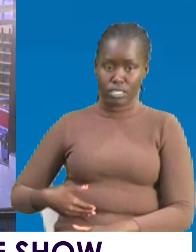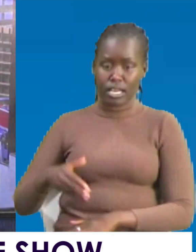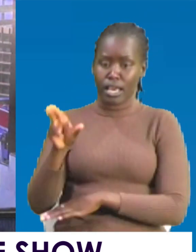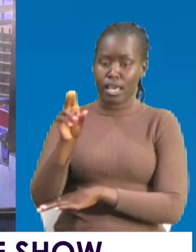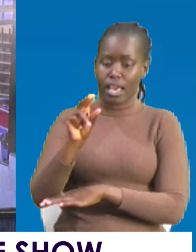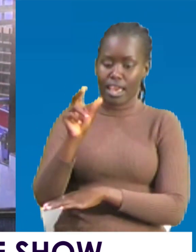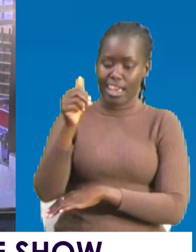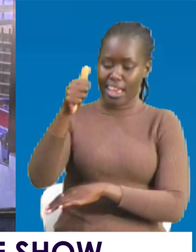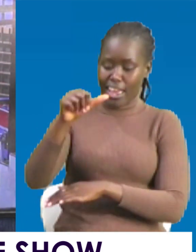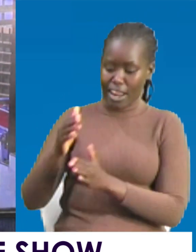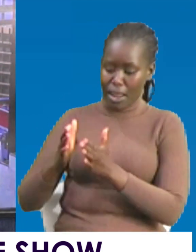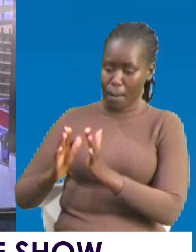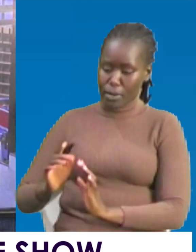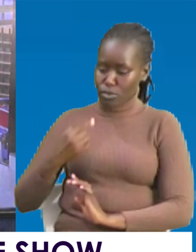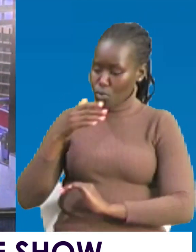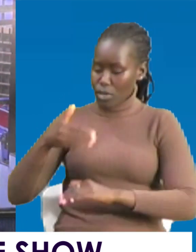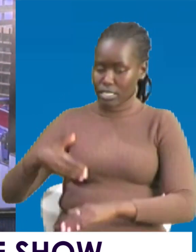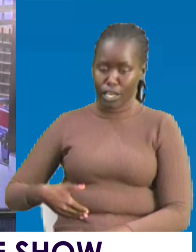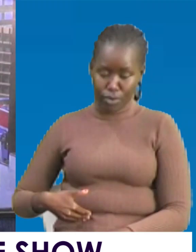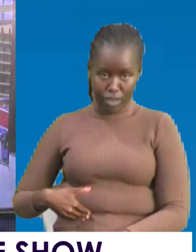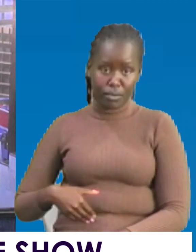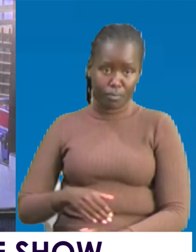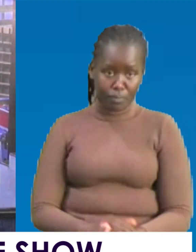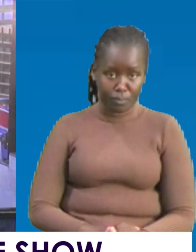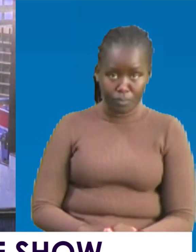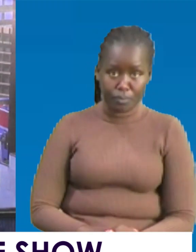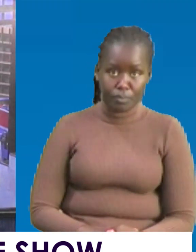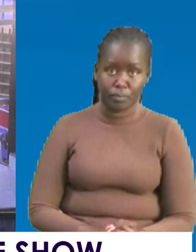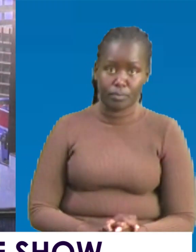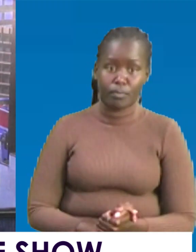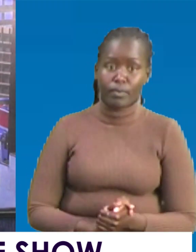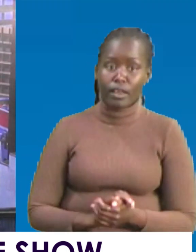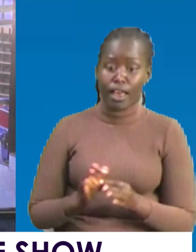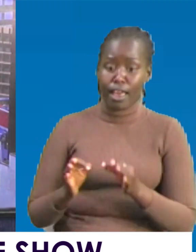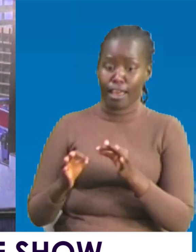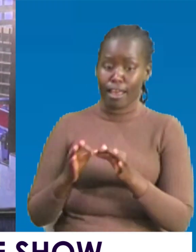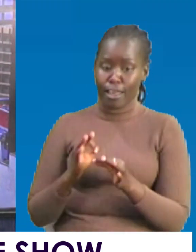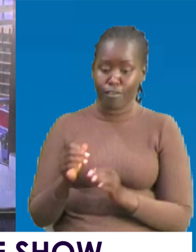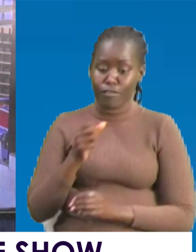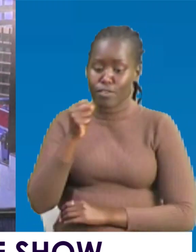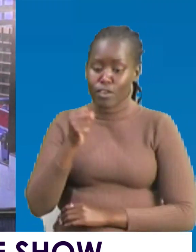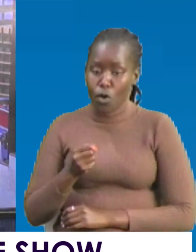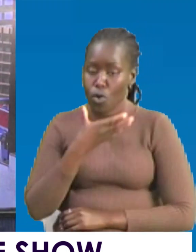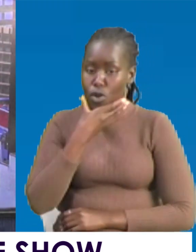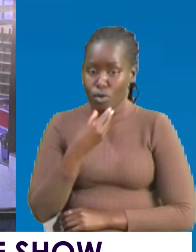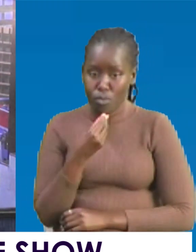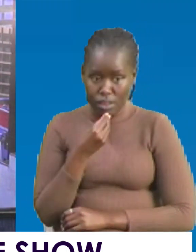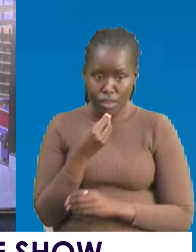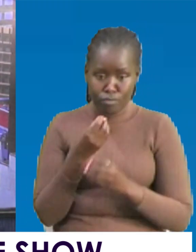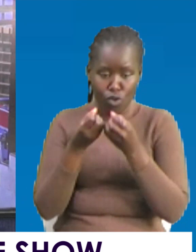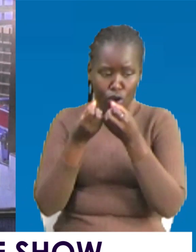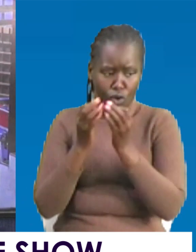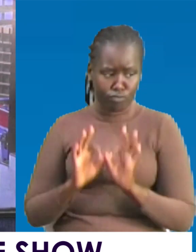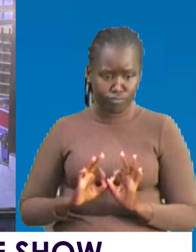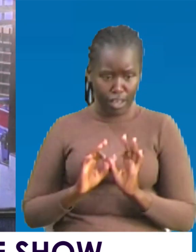is a youth. By the way, just in case the old men switch off their sets right now